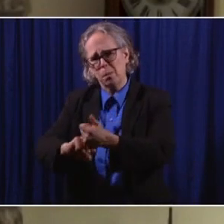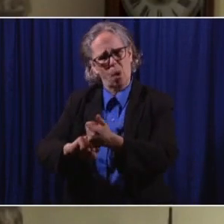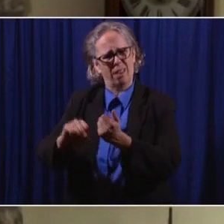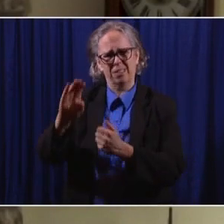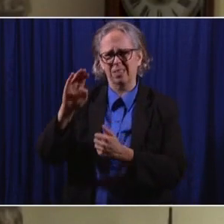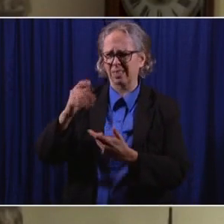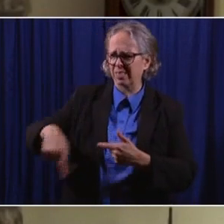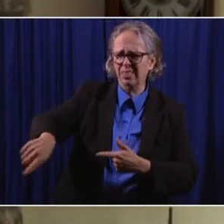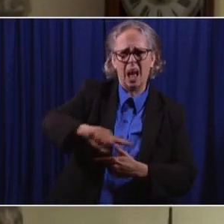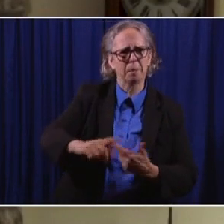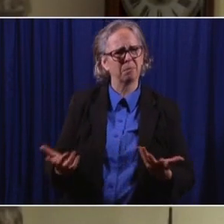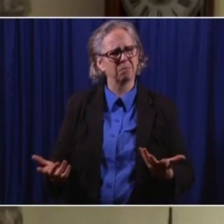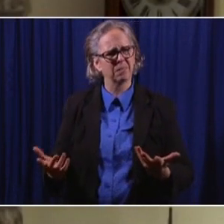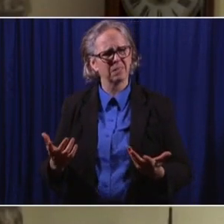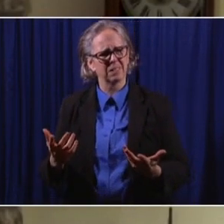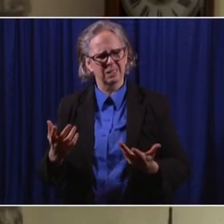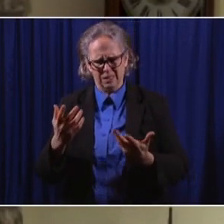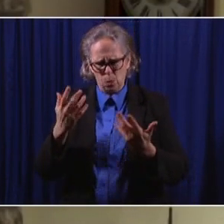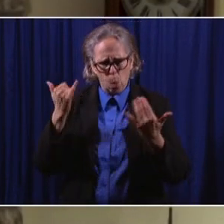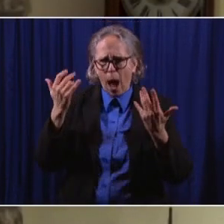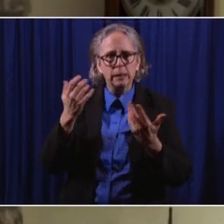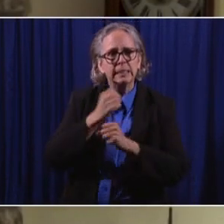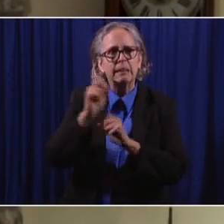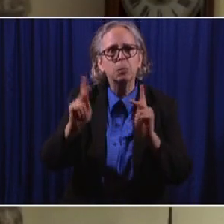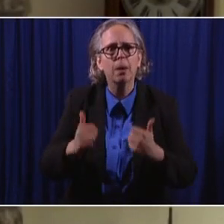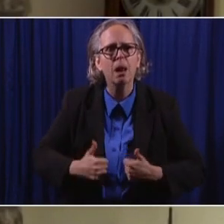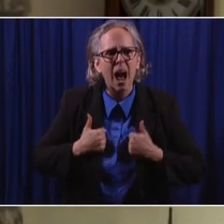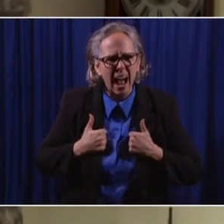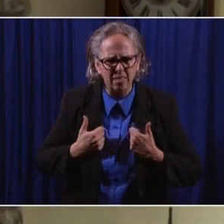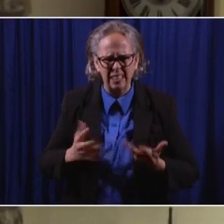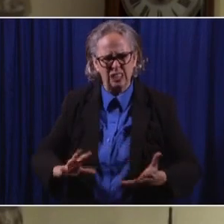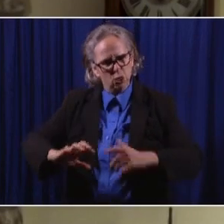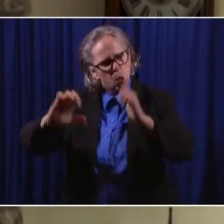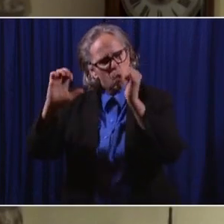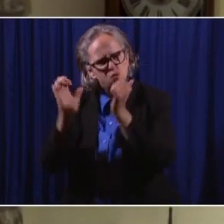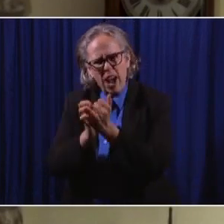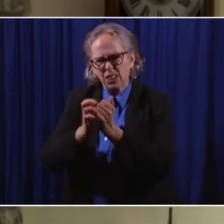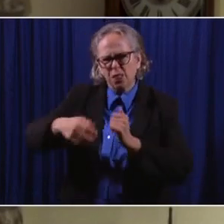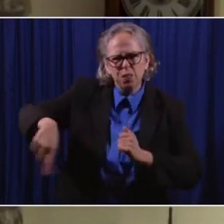to save lives and get these repeat violent offenders off our streets.